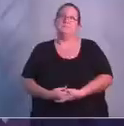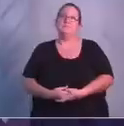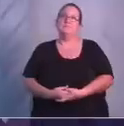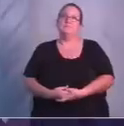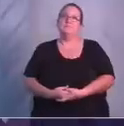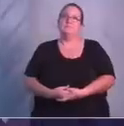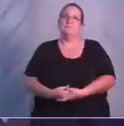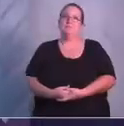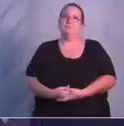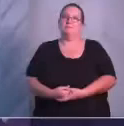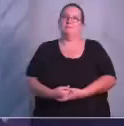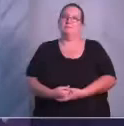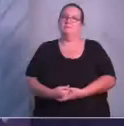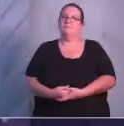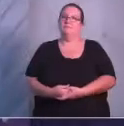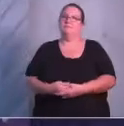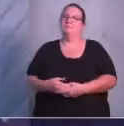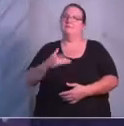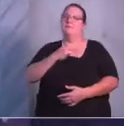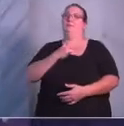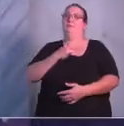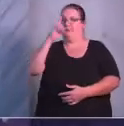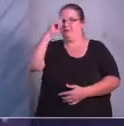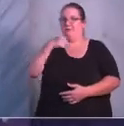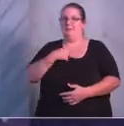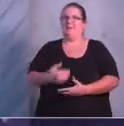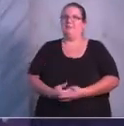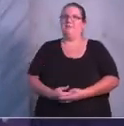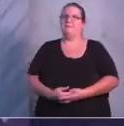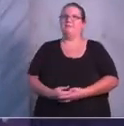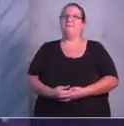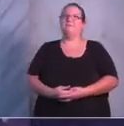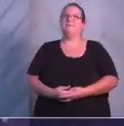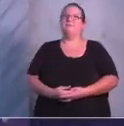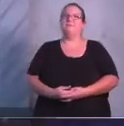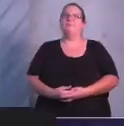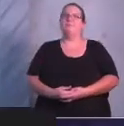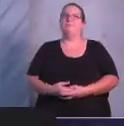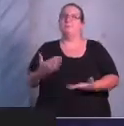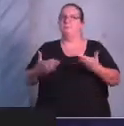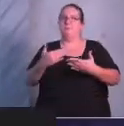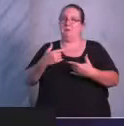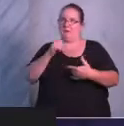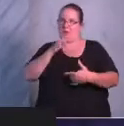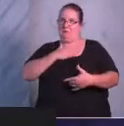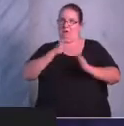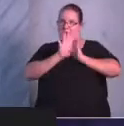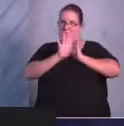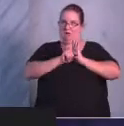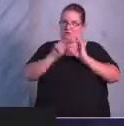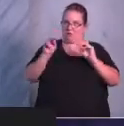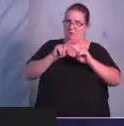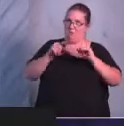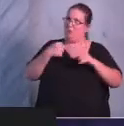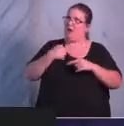It hits close to home for me. I may not be of any sort of particular ethnicity, but I too have experienced